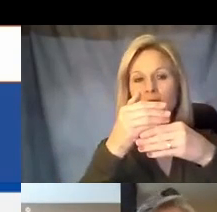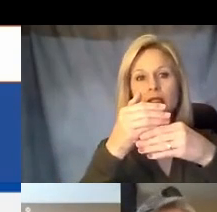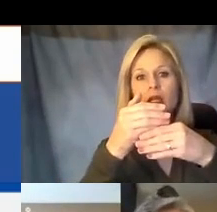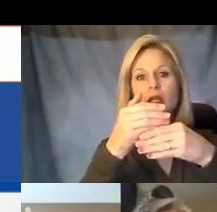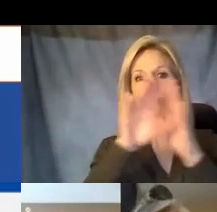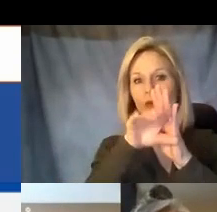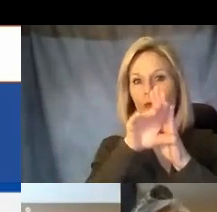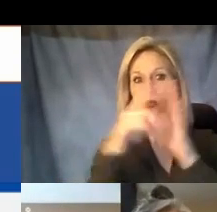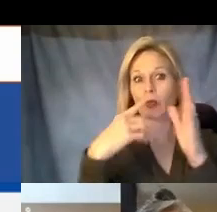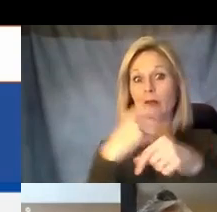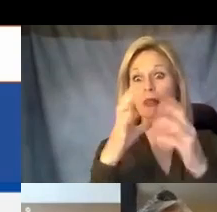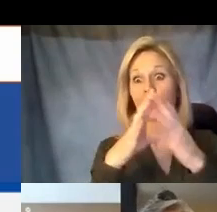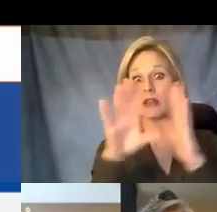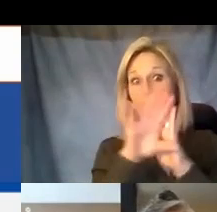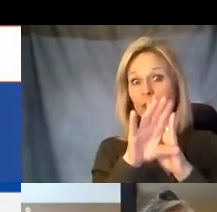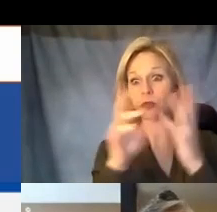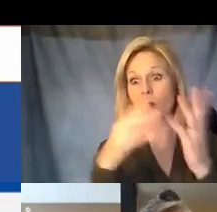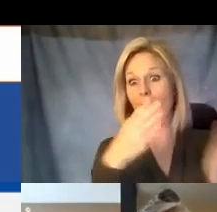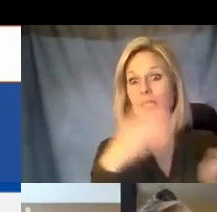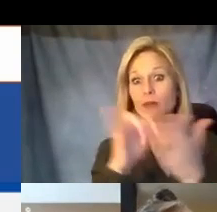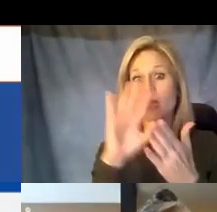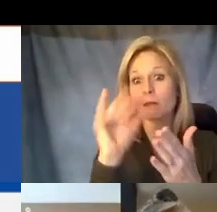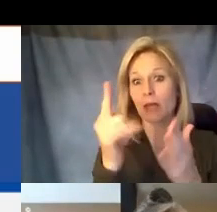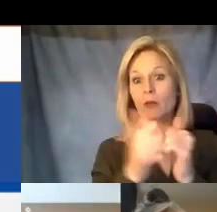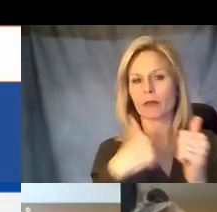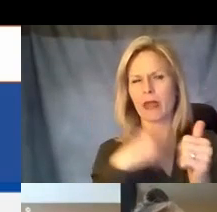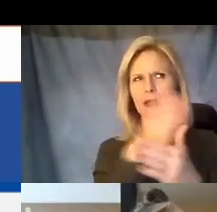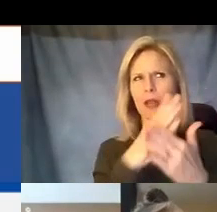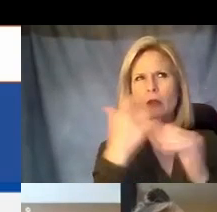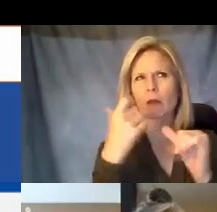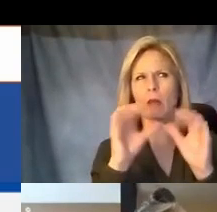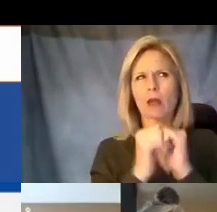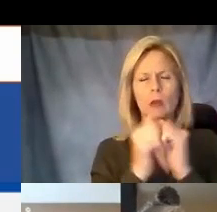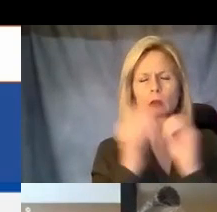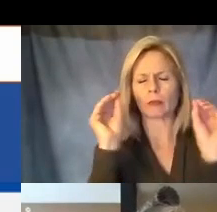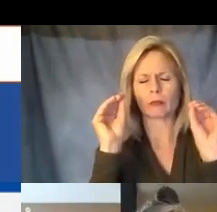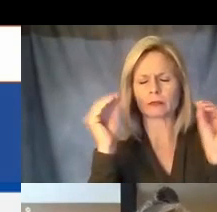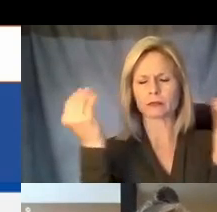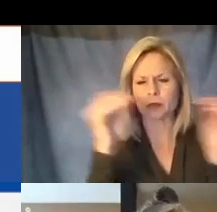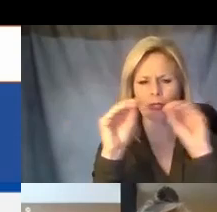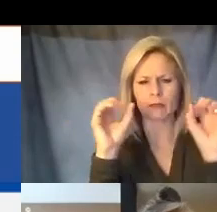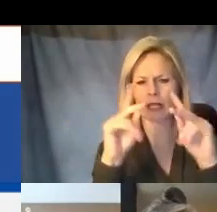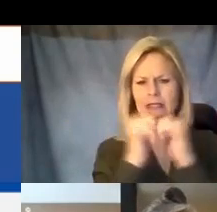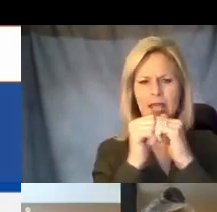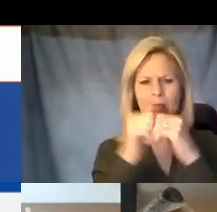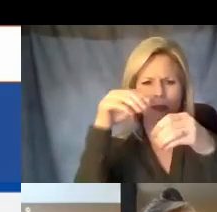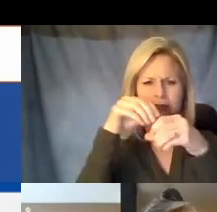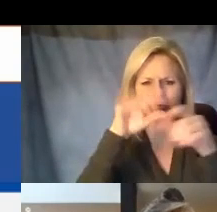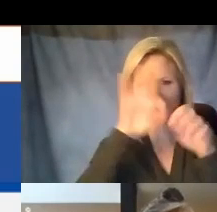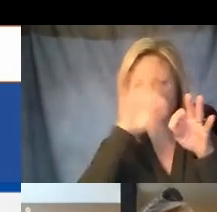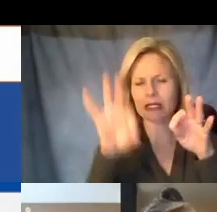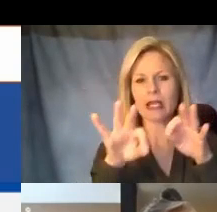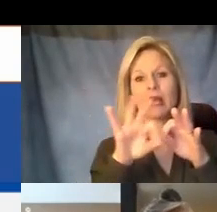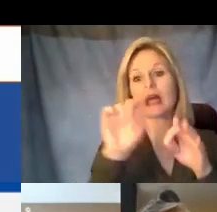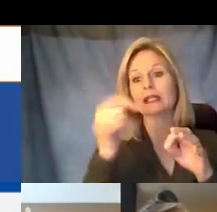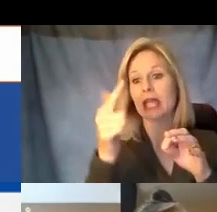we make a lot of film. And I can never remember how to put that thing back together. And I've, just tagged a site that I go